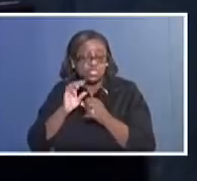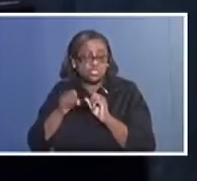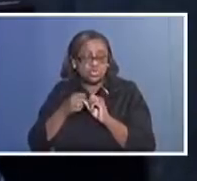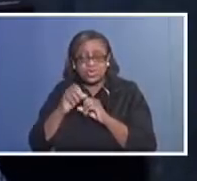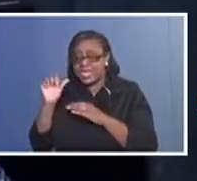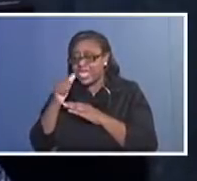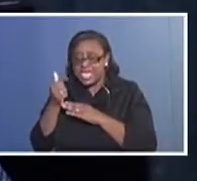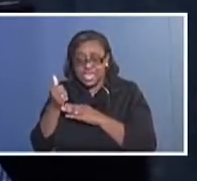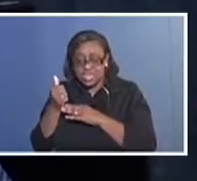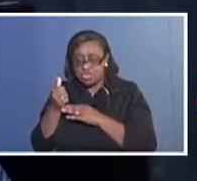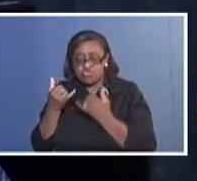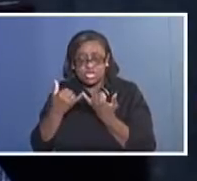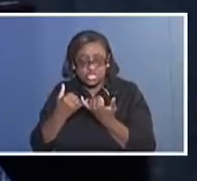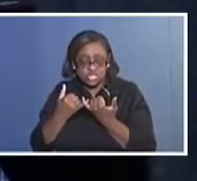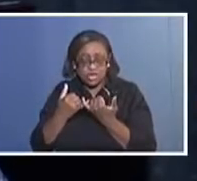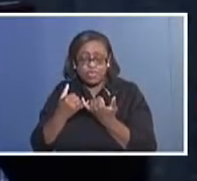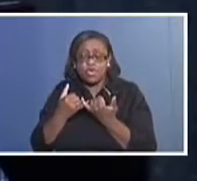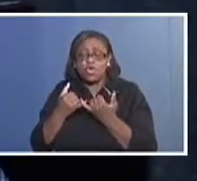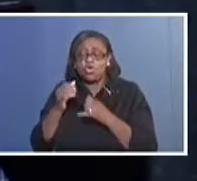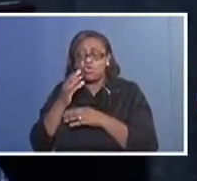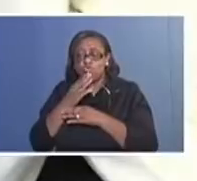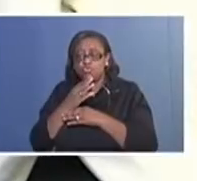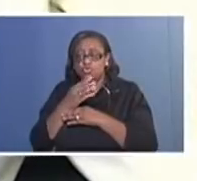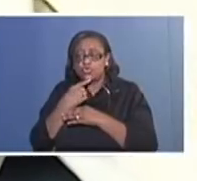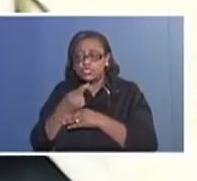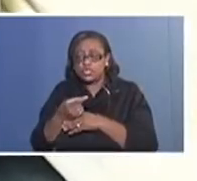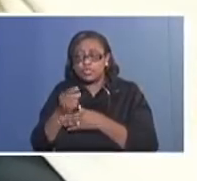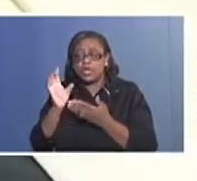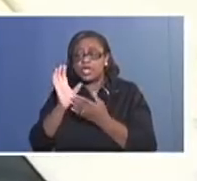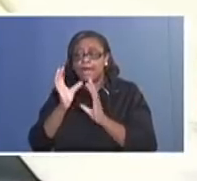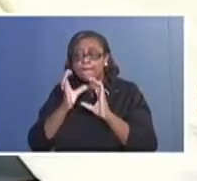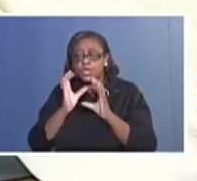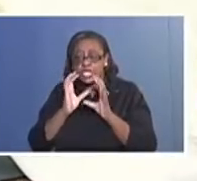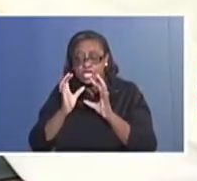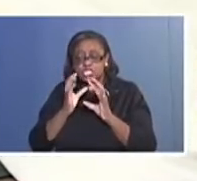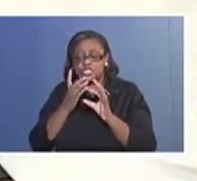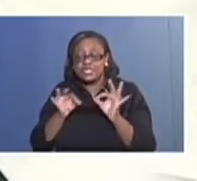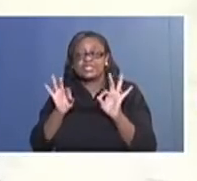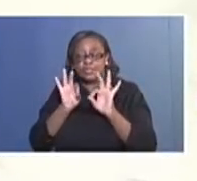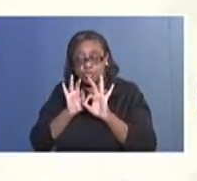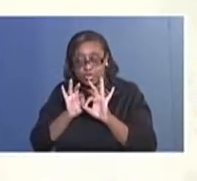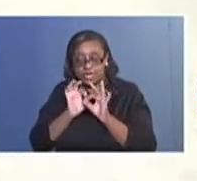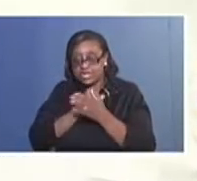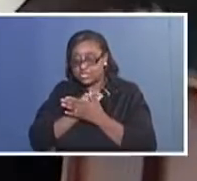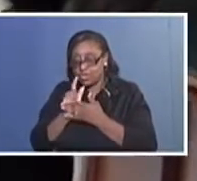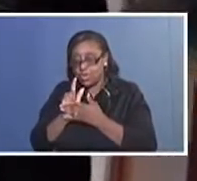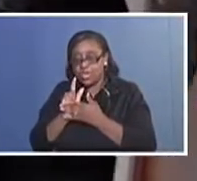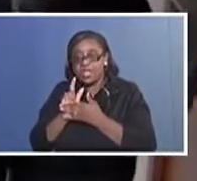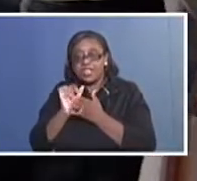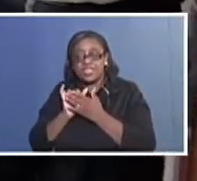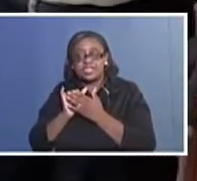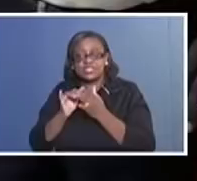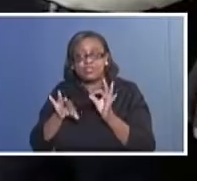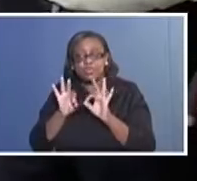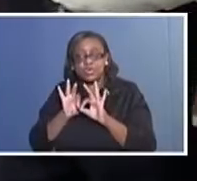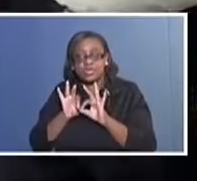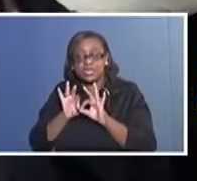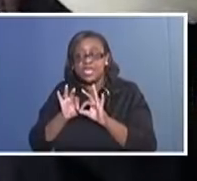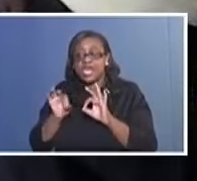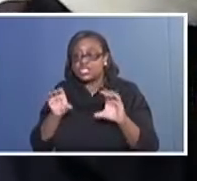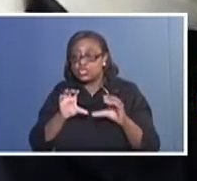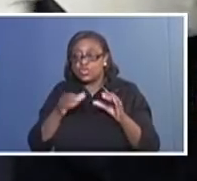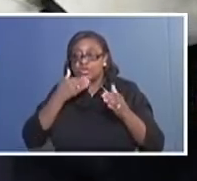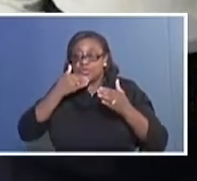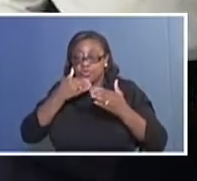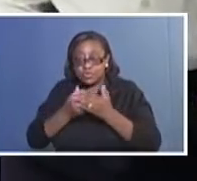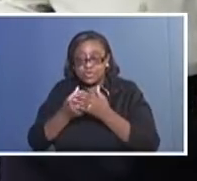relationship, communication is key. For Woods, working to the benefit of his membership is all that matters. And doing so in an amicable